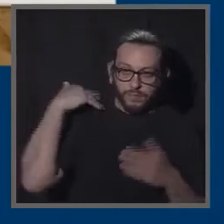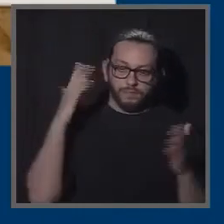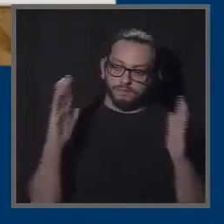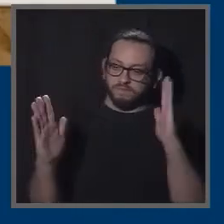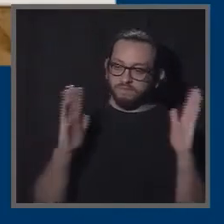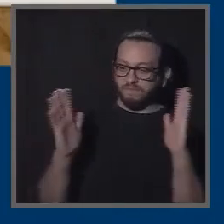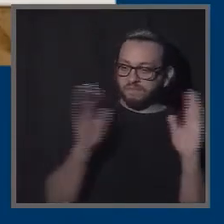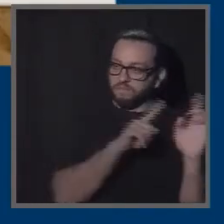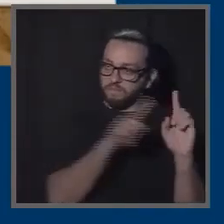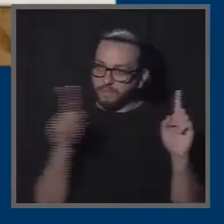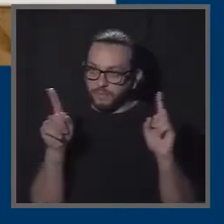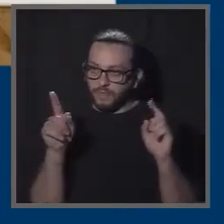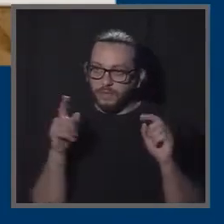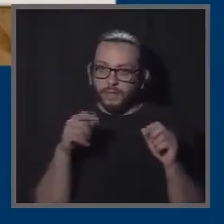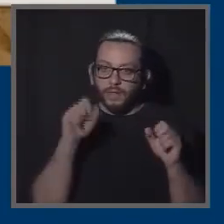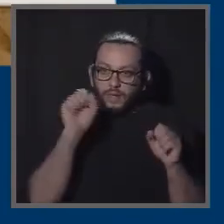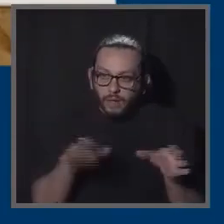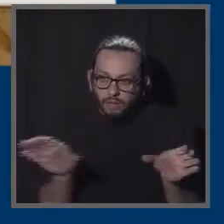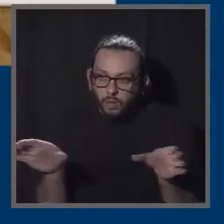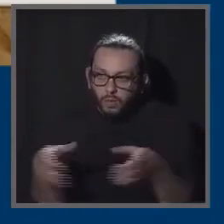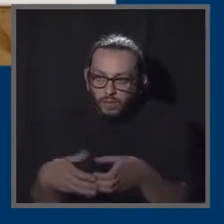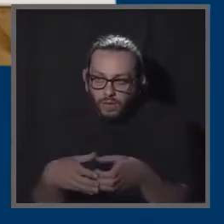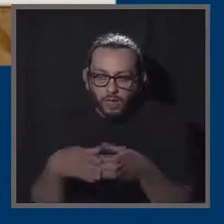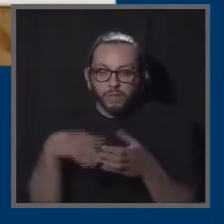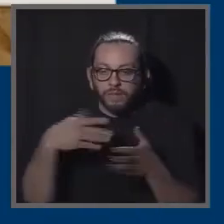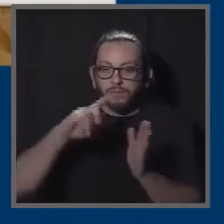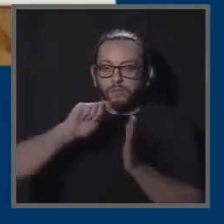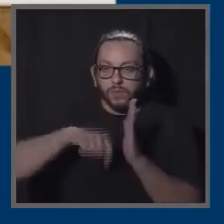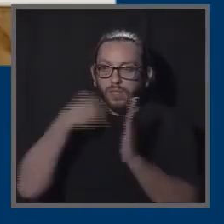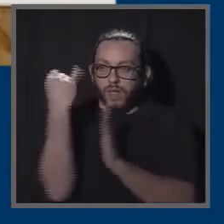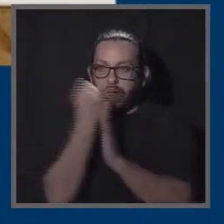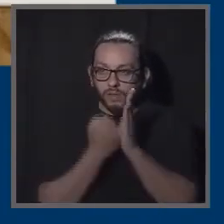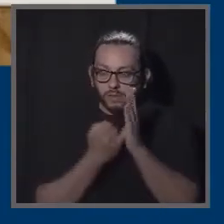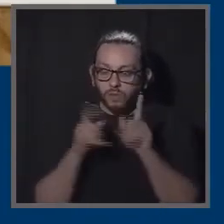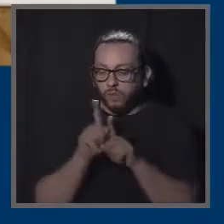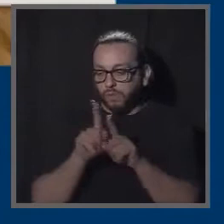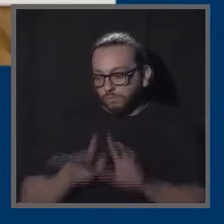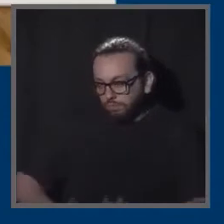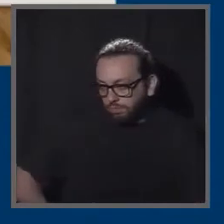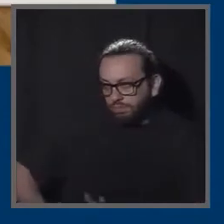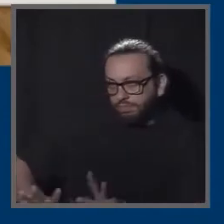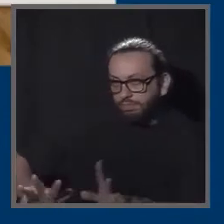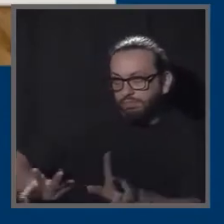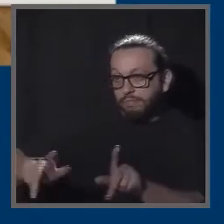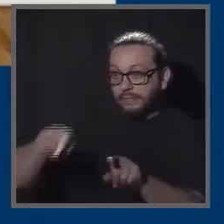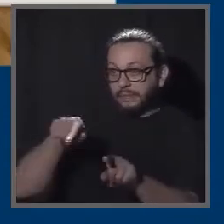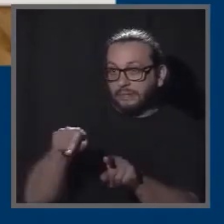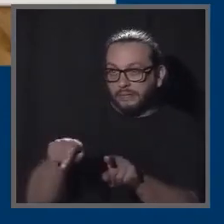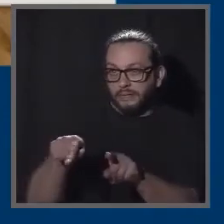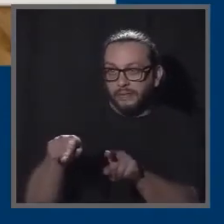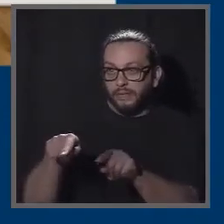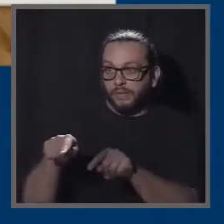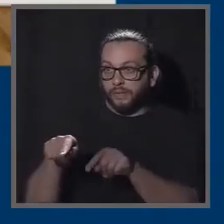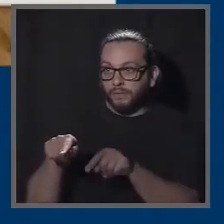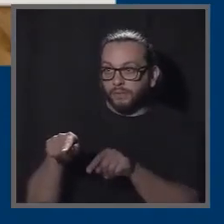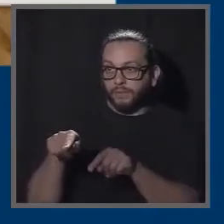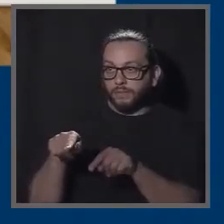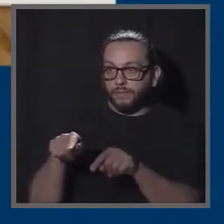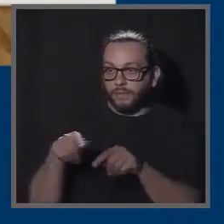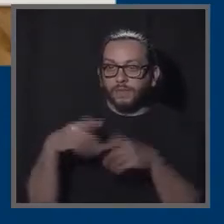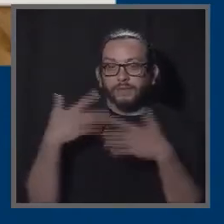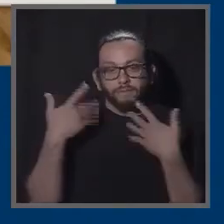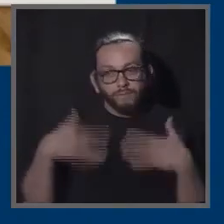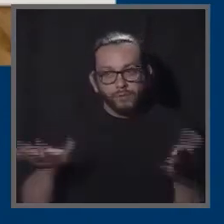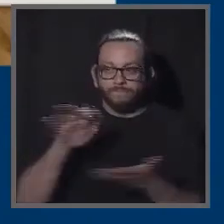arts projects with them. And the intervention that we made in this report, which was published in 2017, was